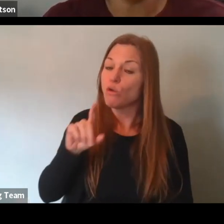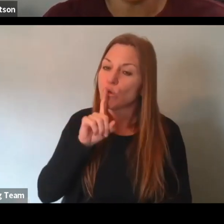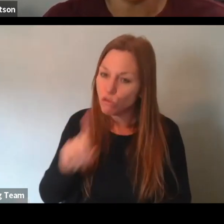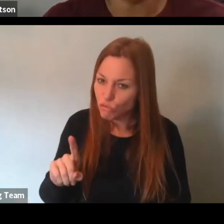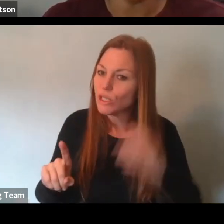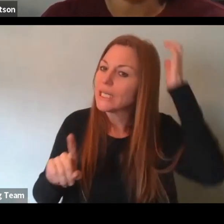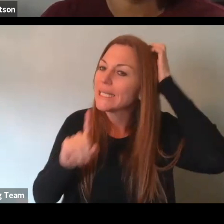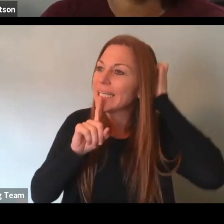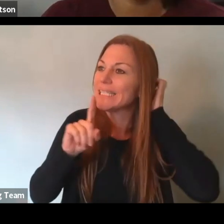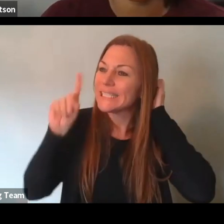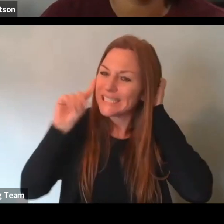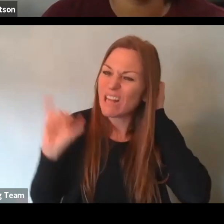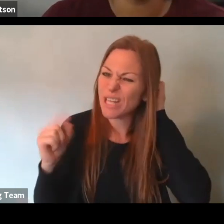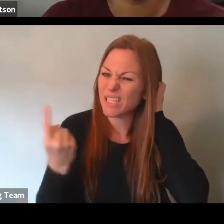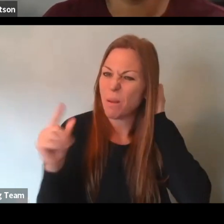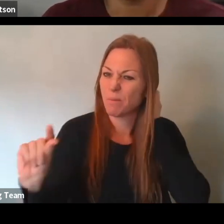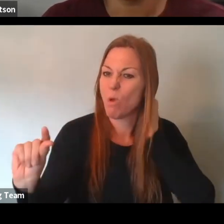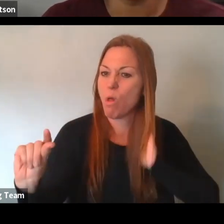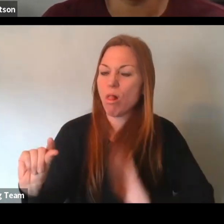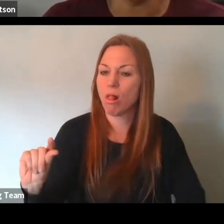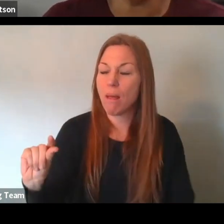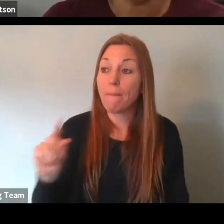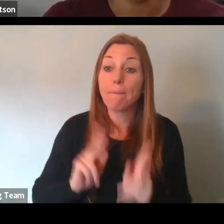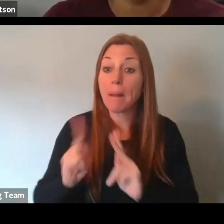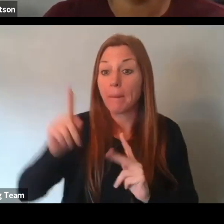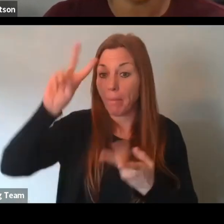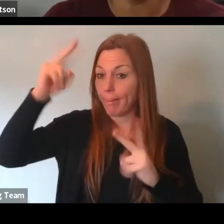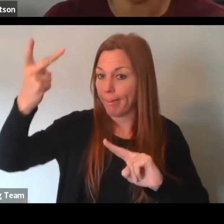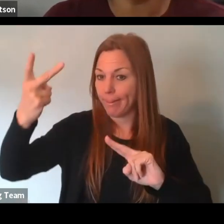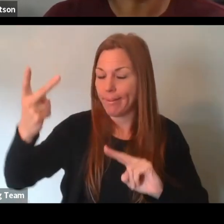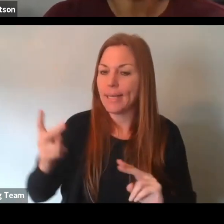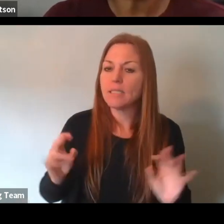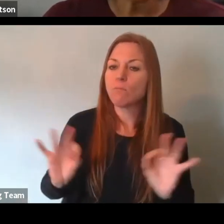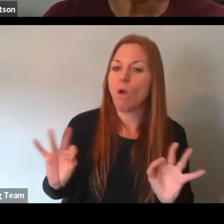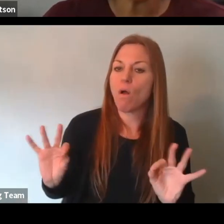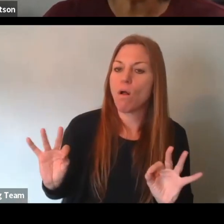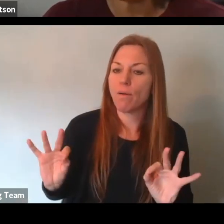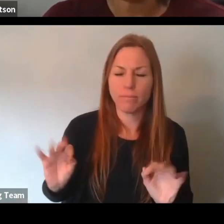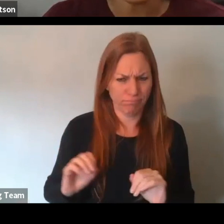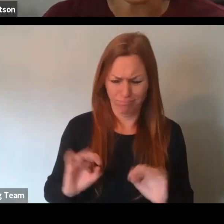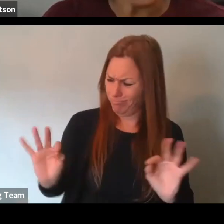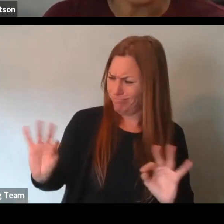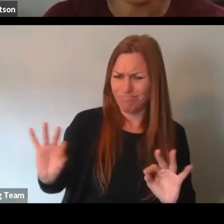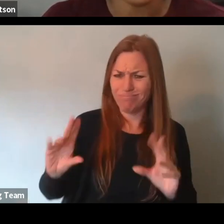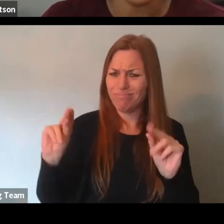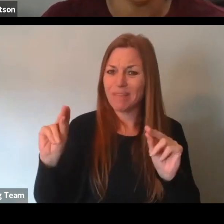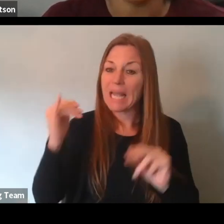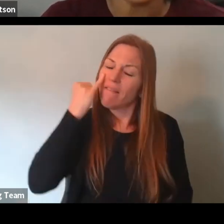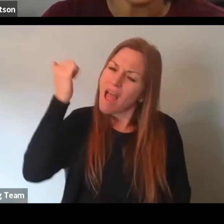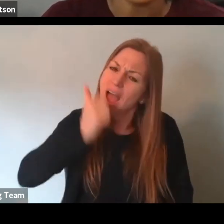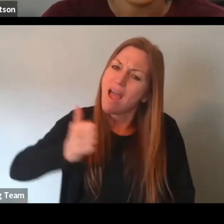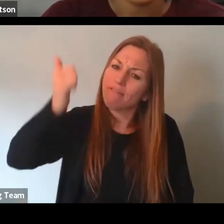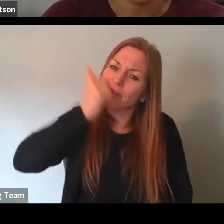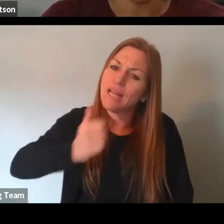being, treated differently or looked at differently when they go into a store or go to a restaurant, those